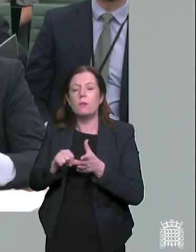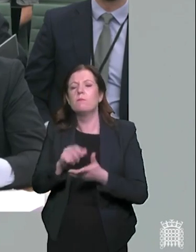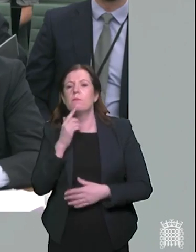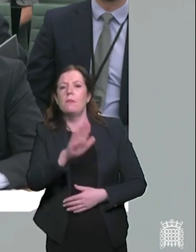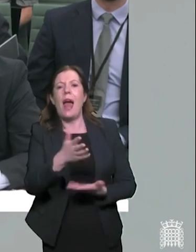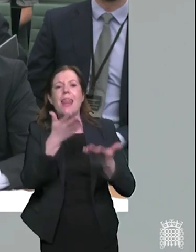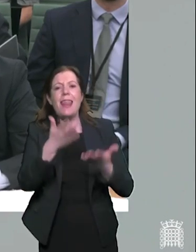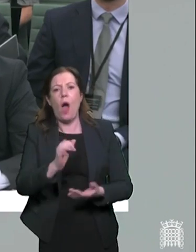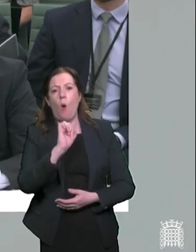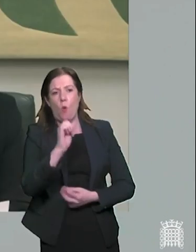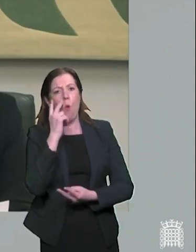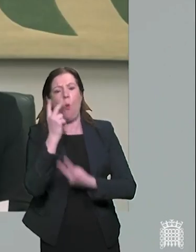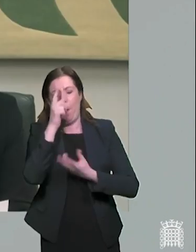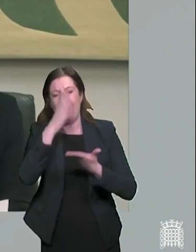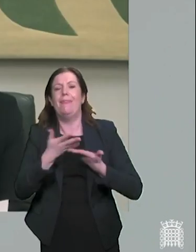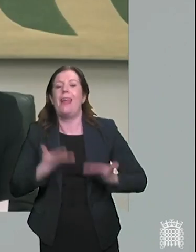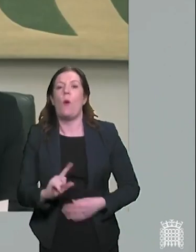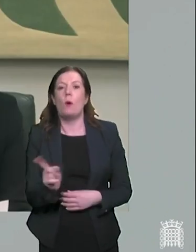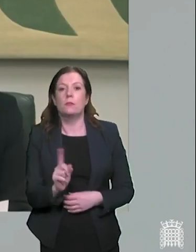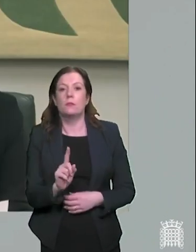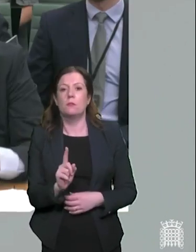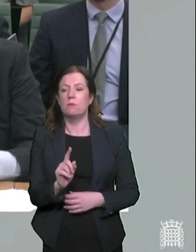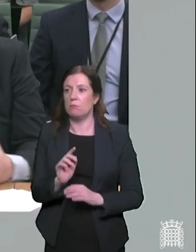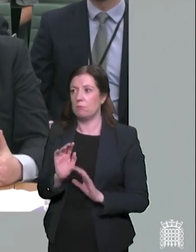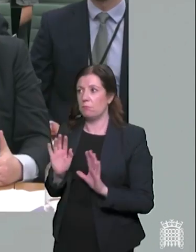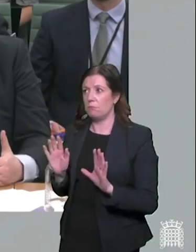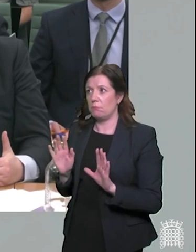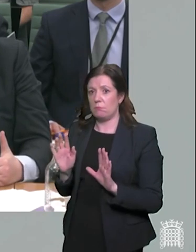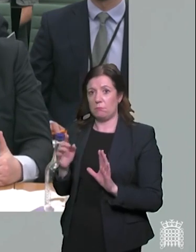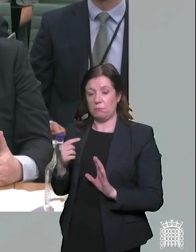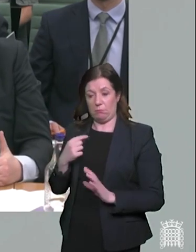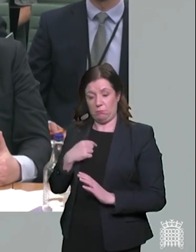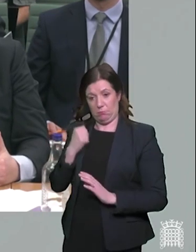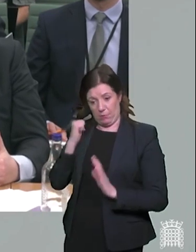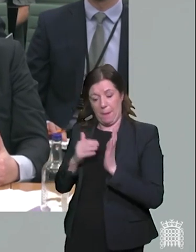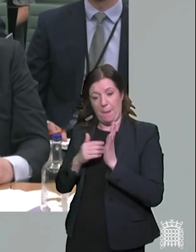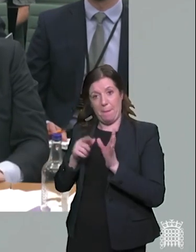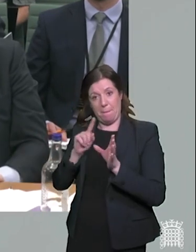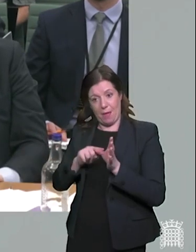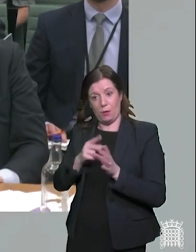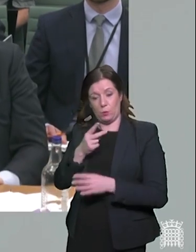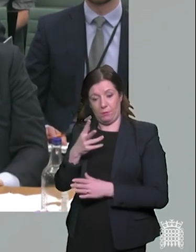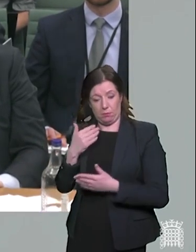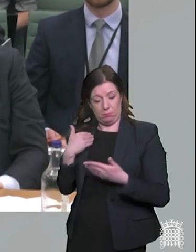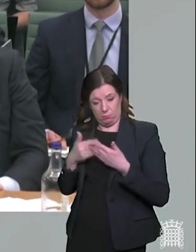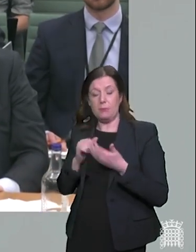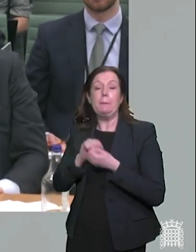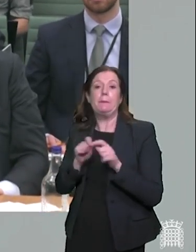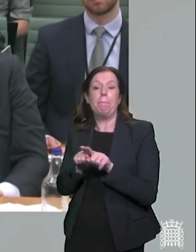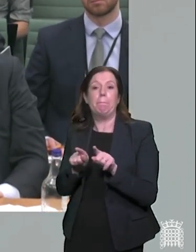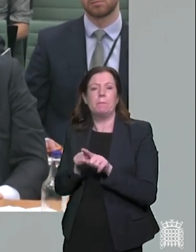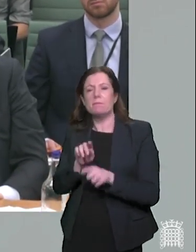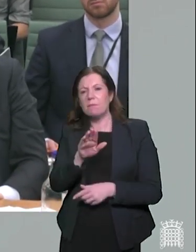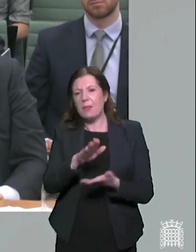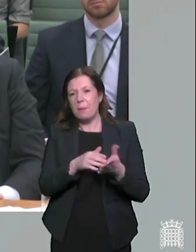about what your belief is now. So what I don't wish to dissent from what I said on May the 25th. Well, May